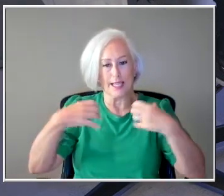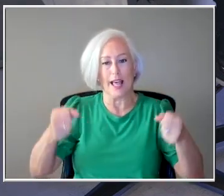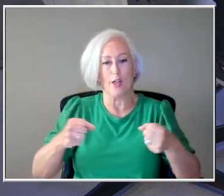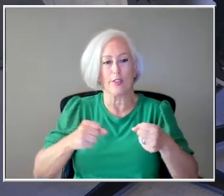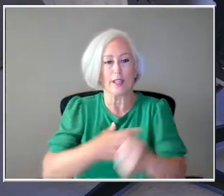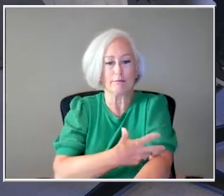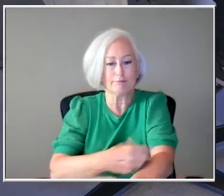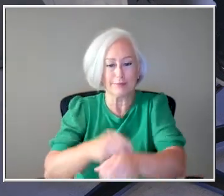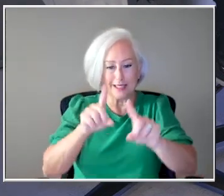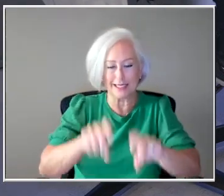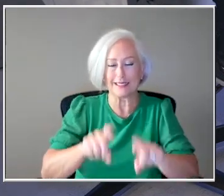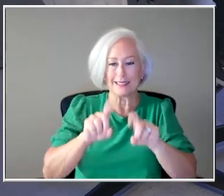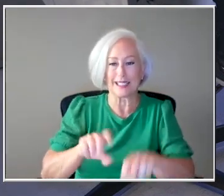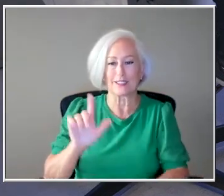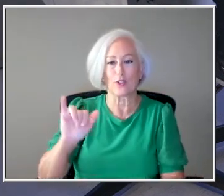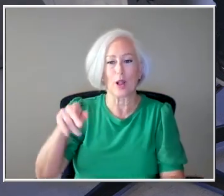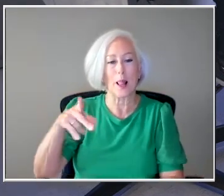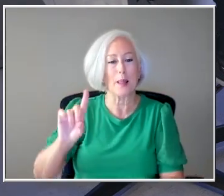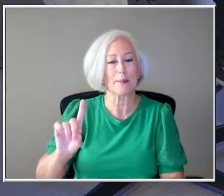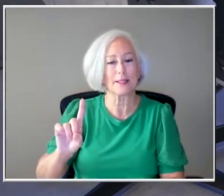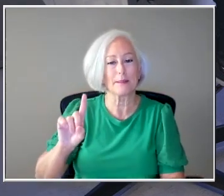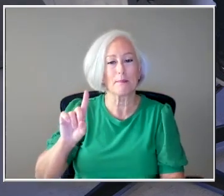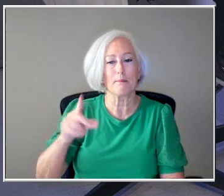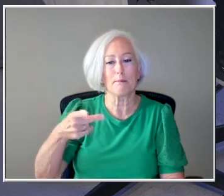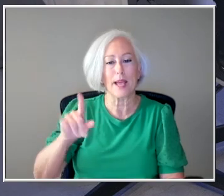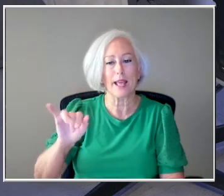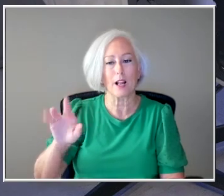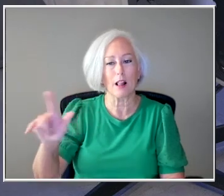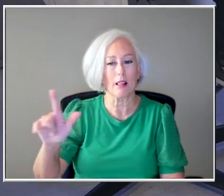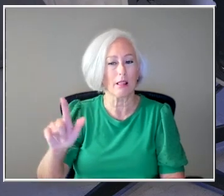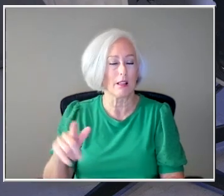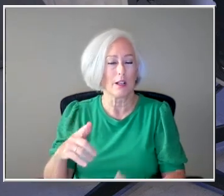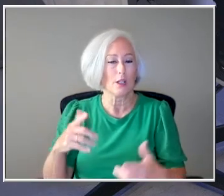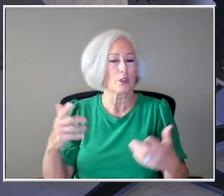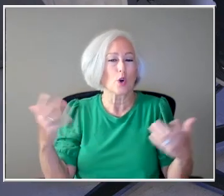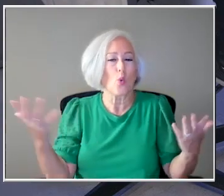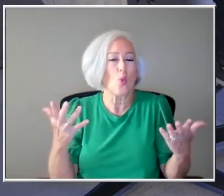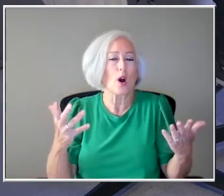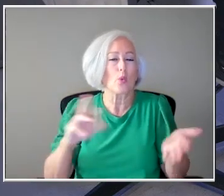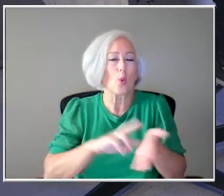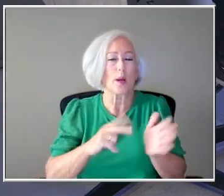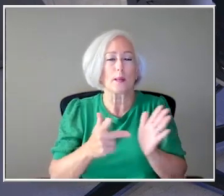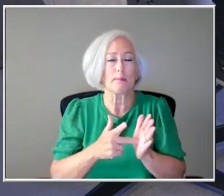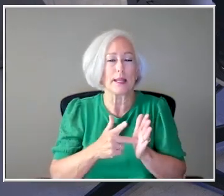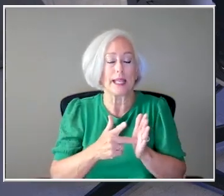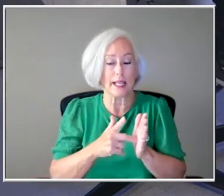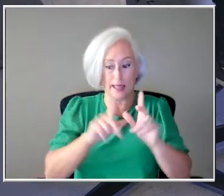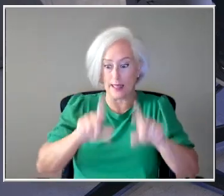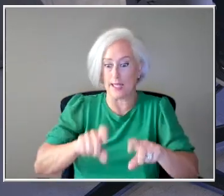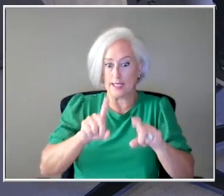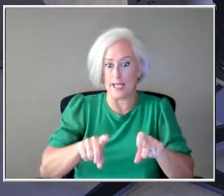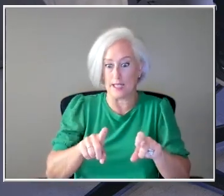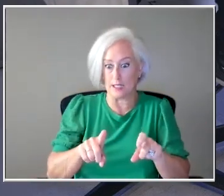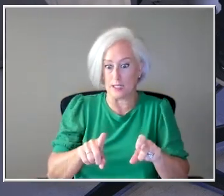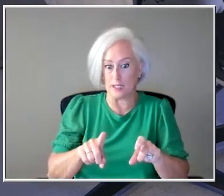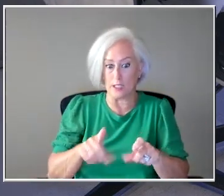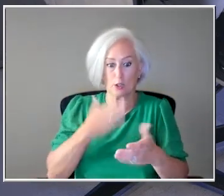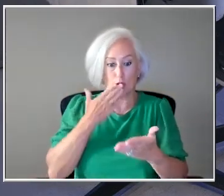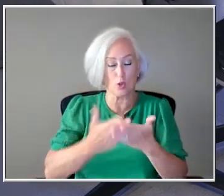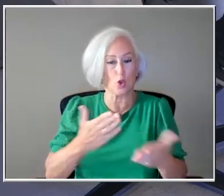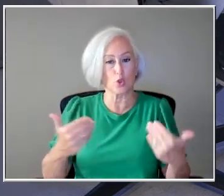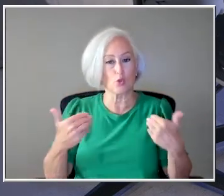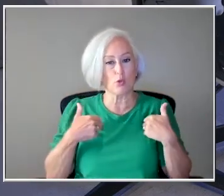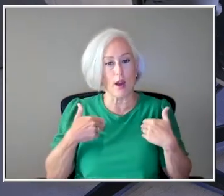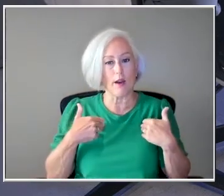lipid testing is worthwhile? Are there, what kind of? We can do